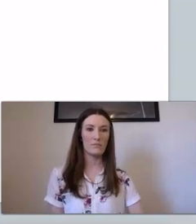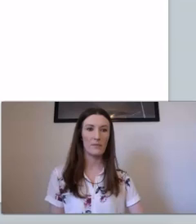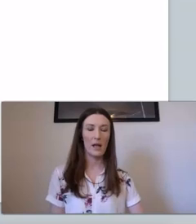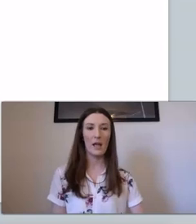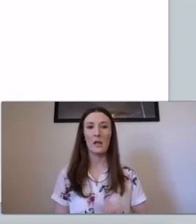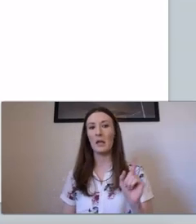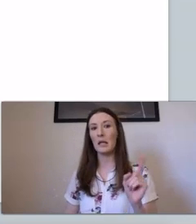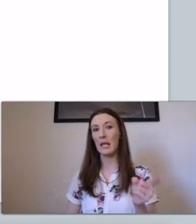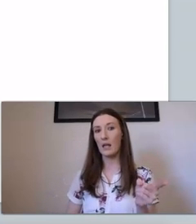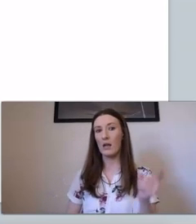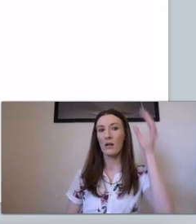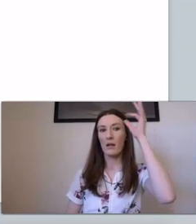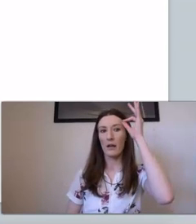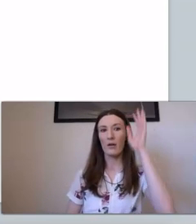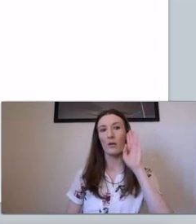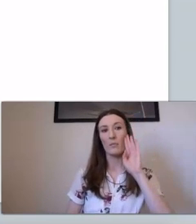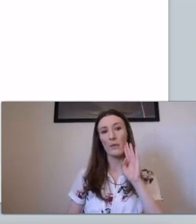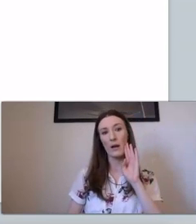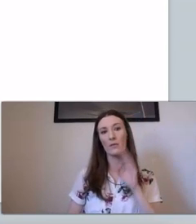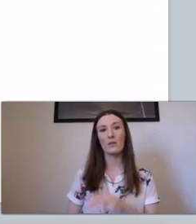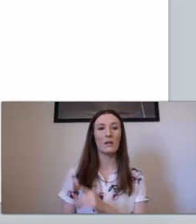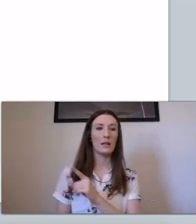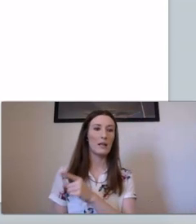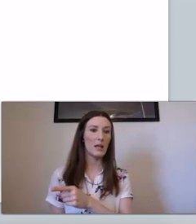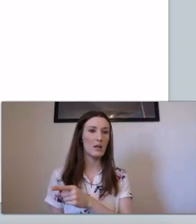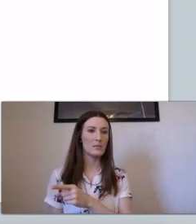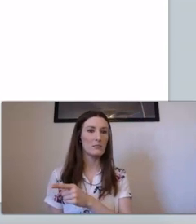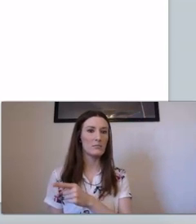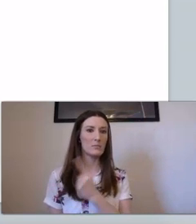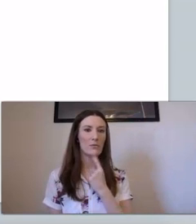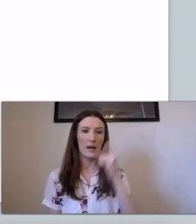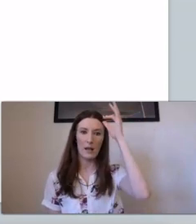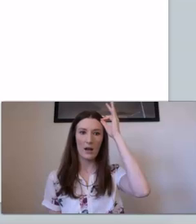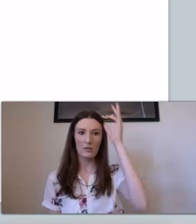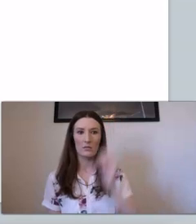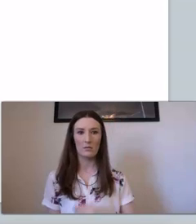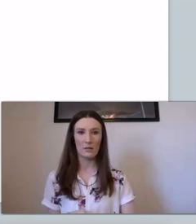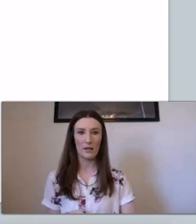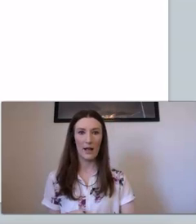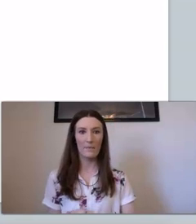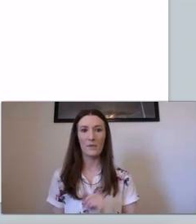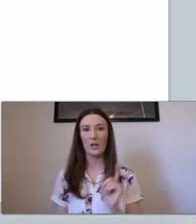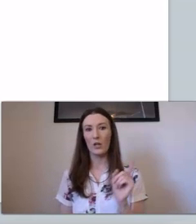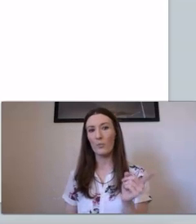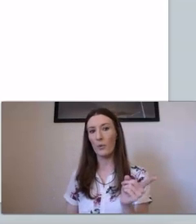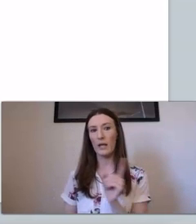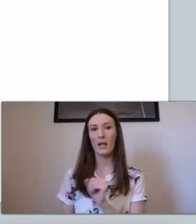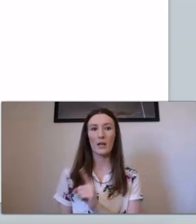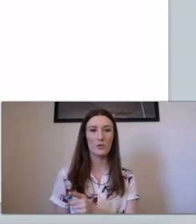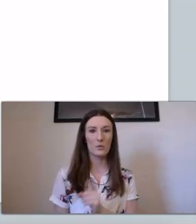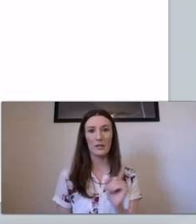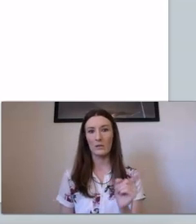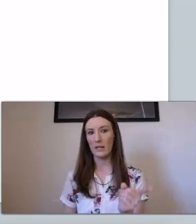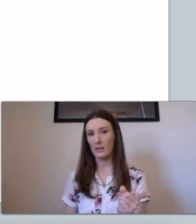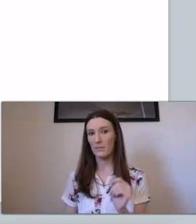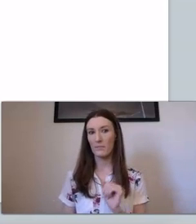short, okay? He hair brown, he red hair. Okay? You point and